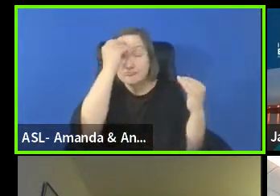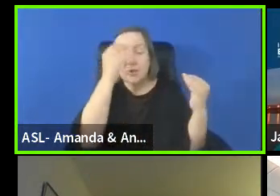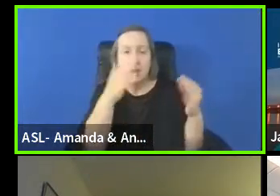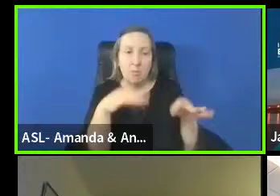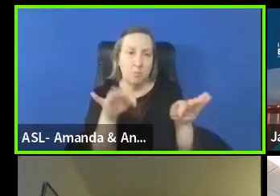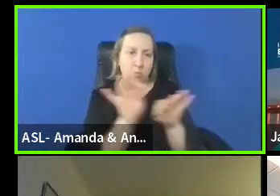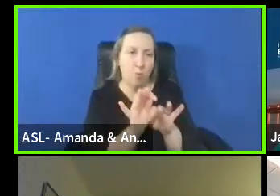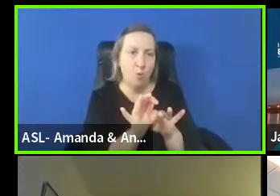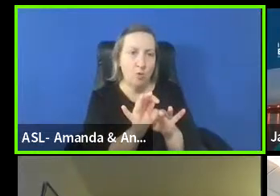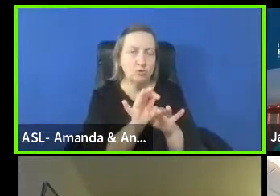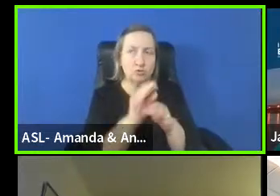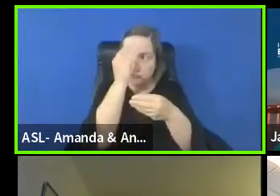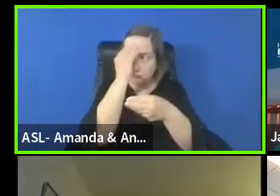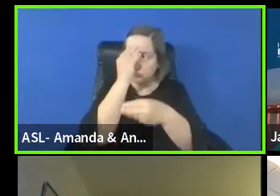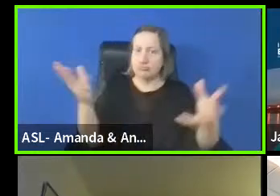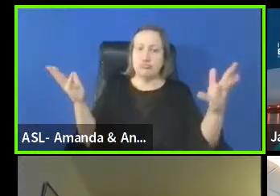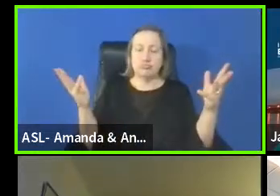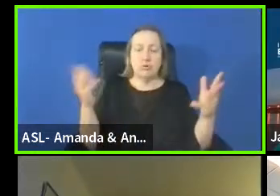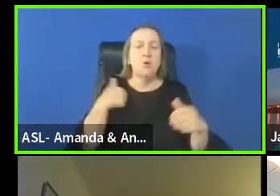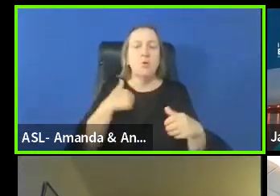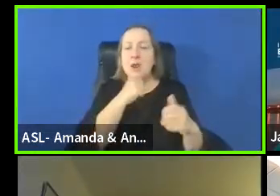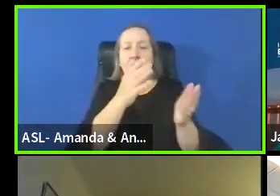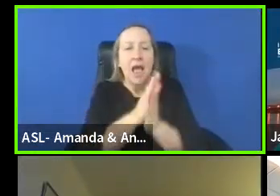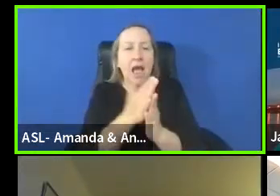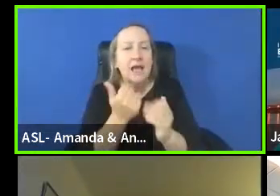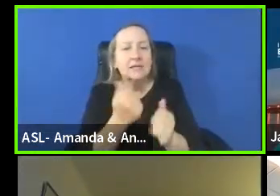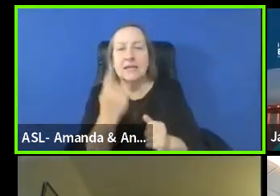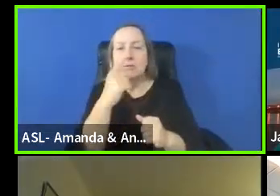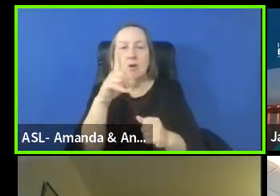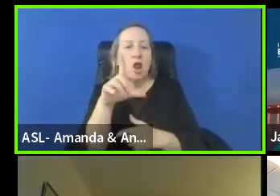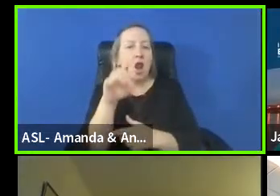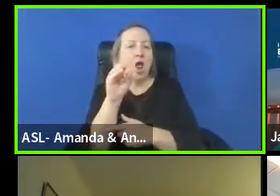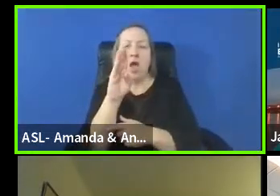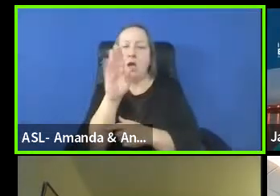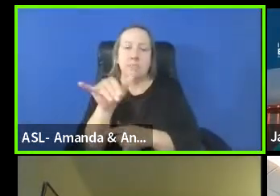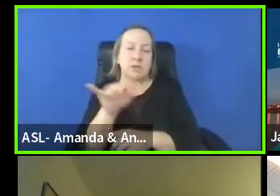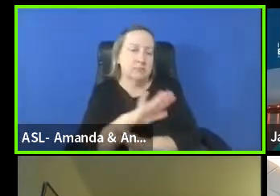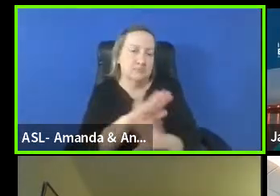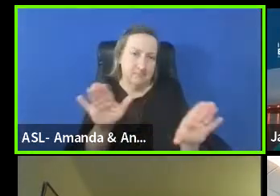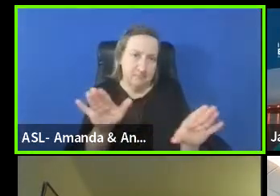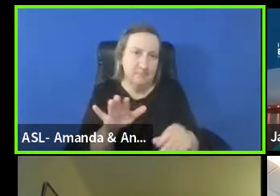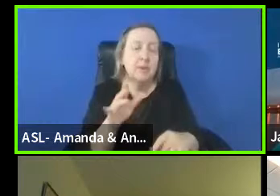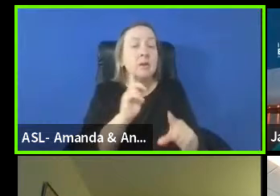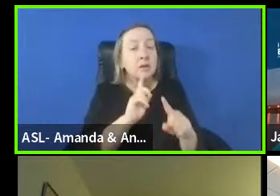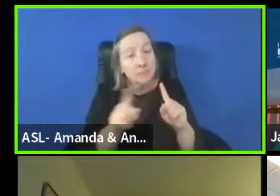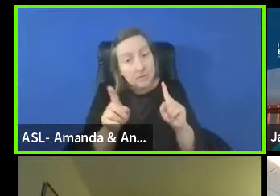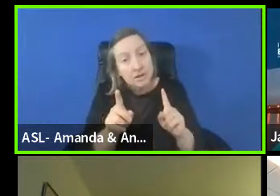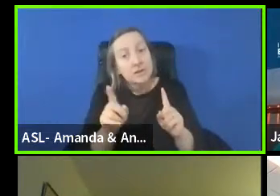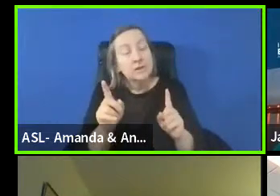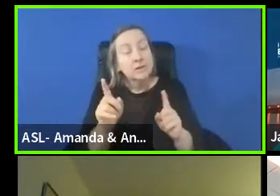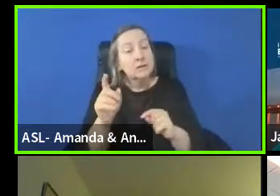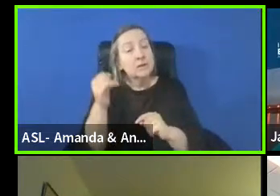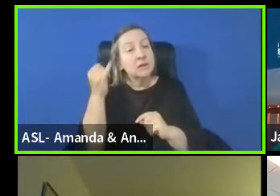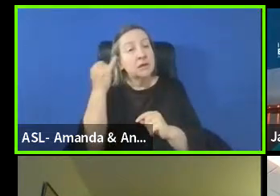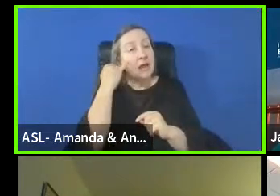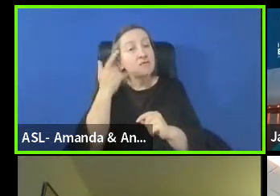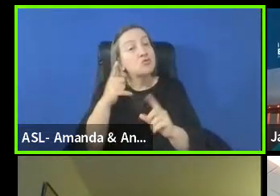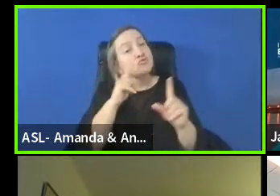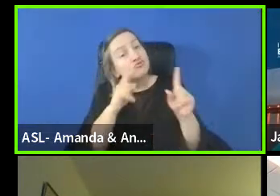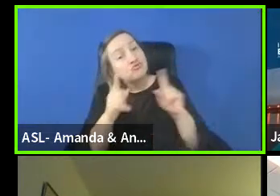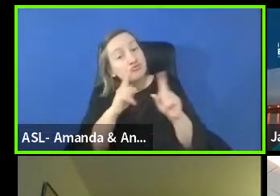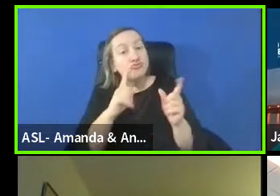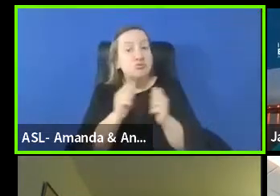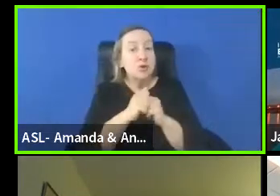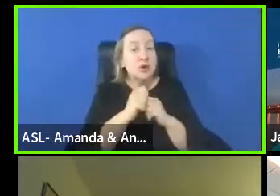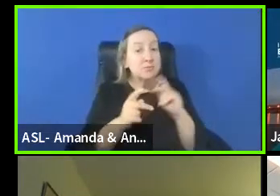And once again, we're not asking anybody to lobby, but when you have those